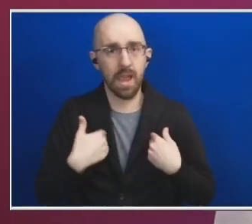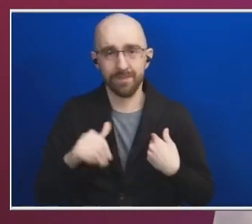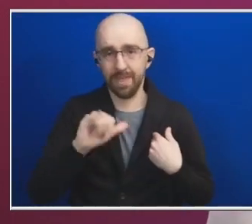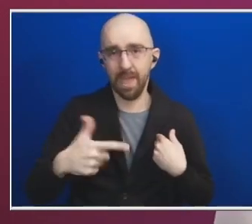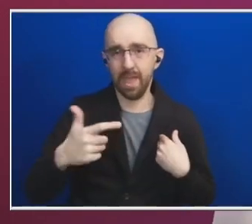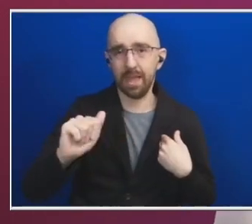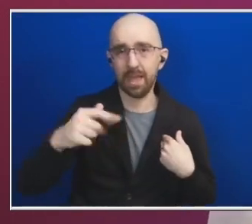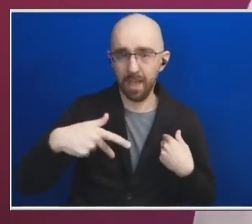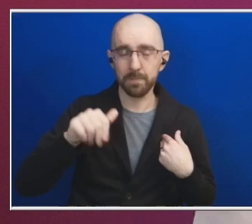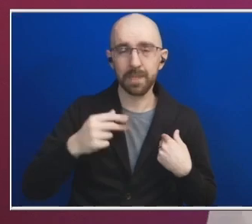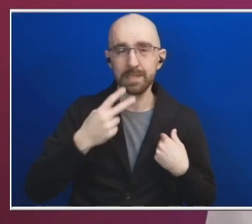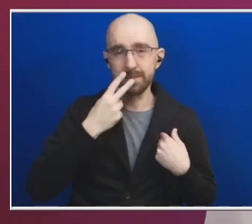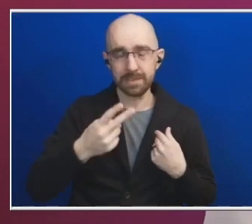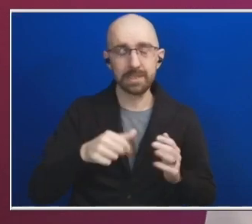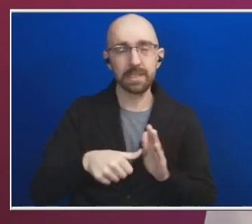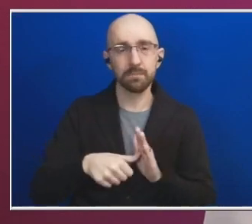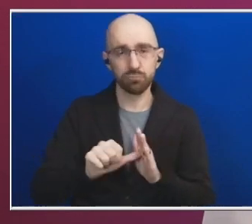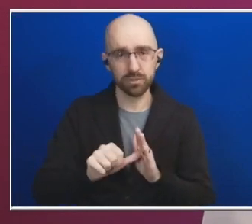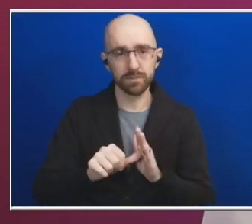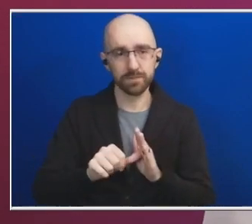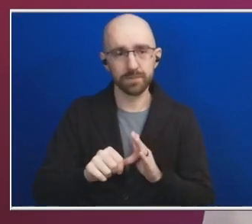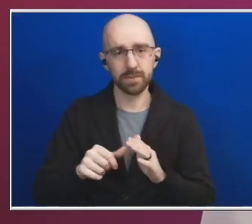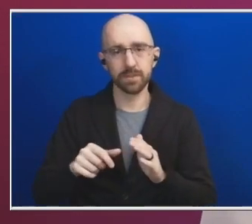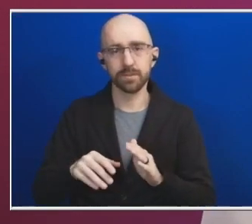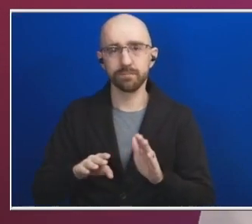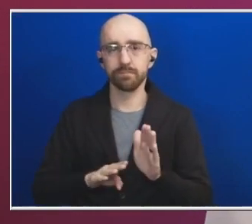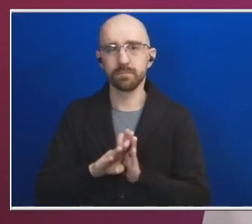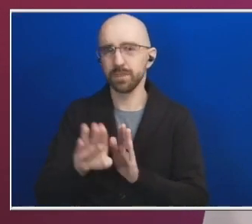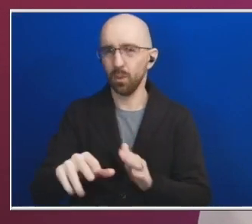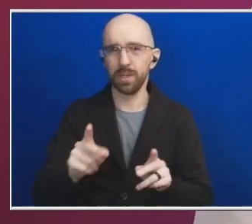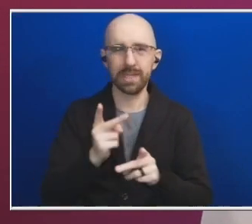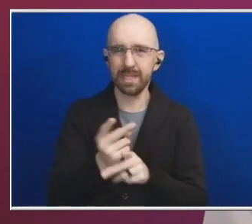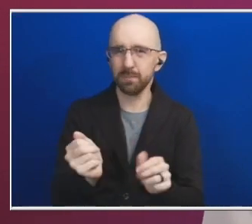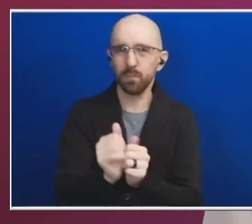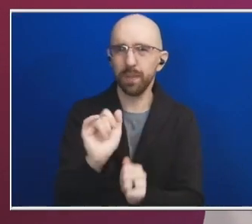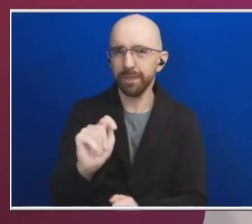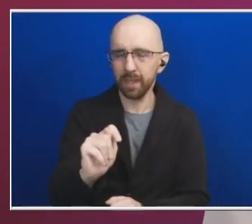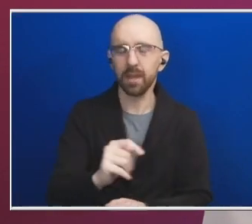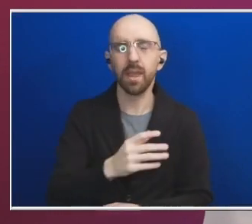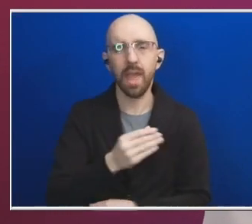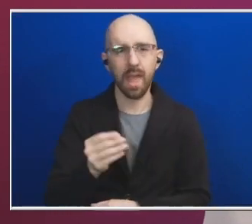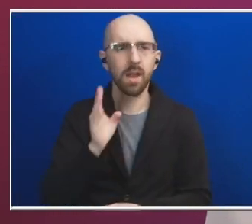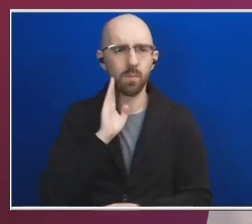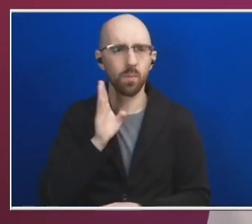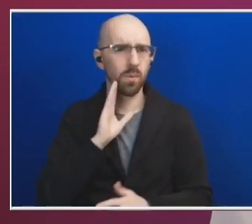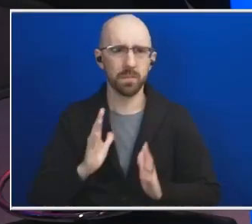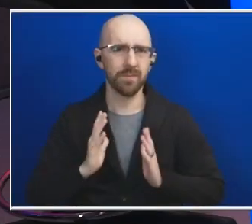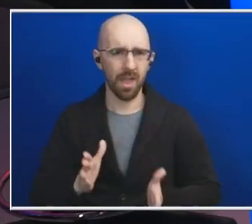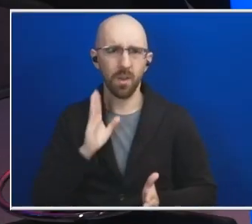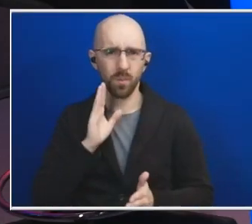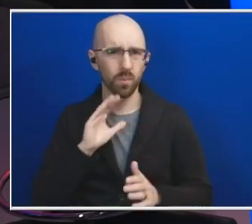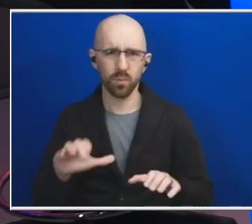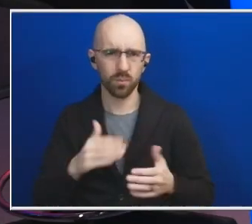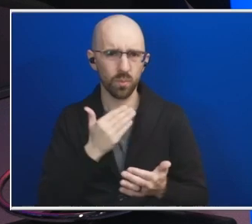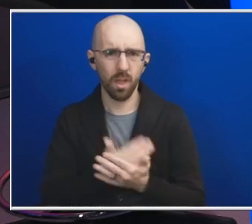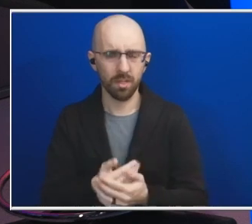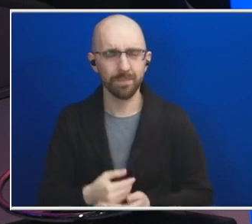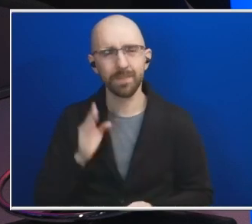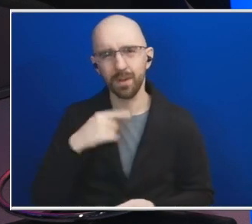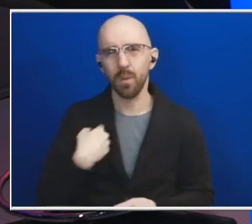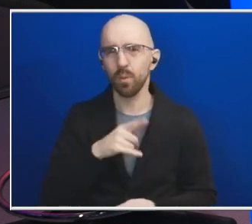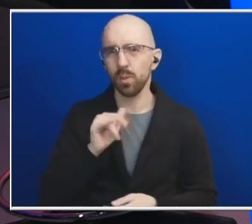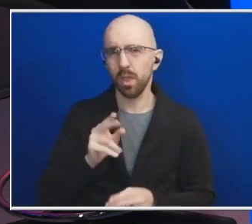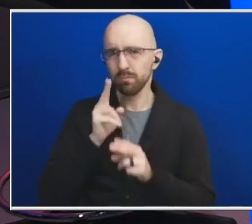impressive upstart. So stick with it, and we'll be fine. We're going to do well. Well, I know we're really honored to have 4